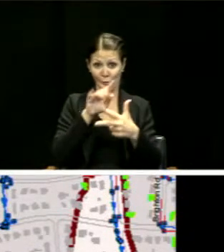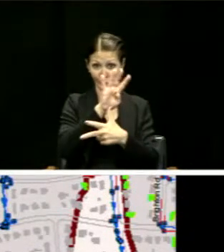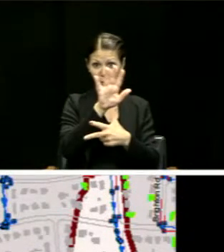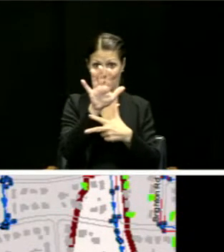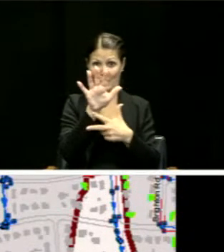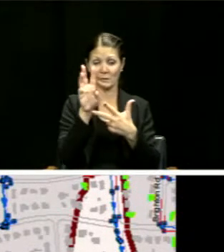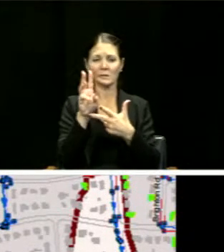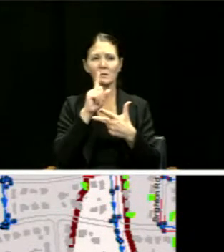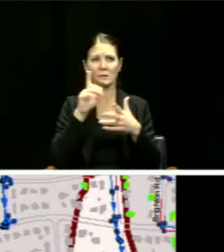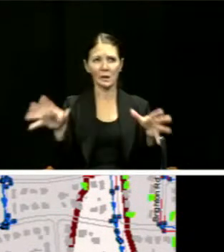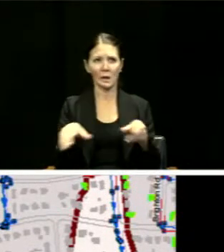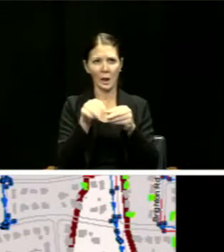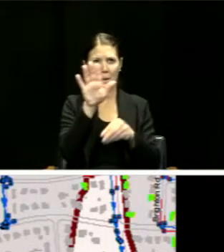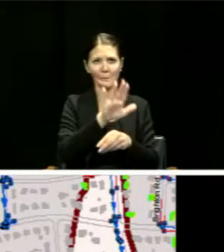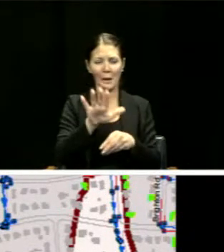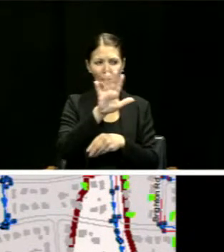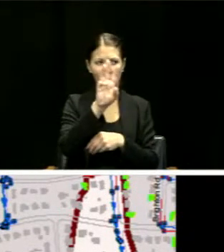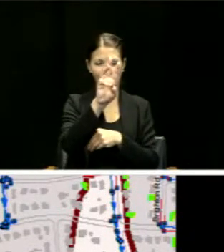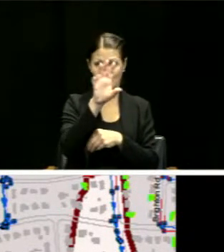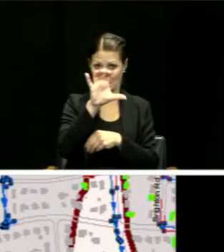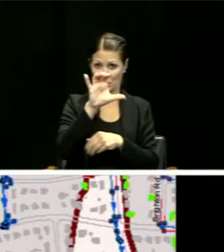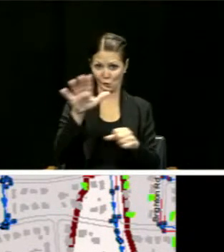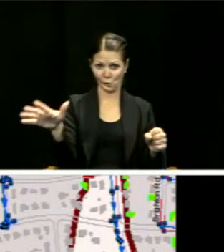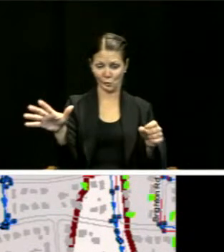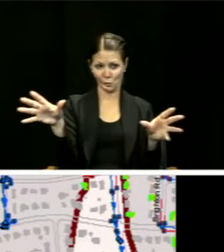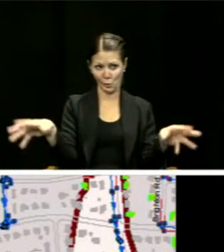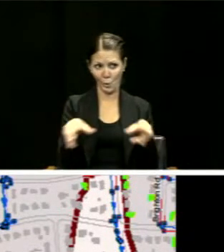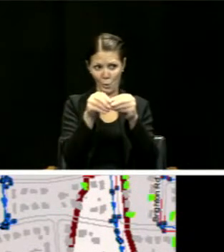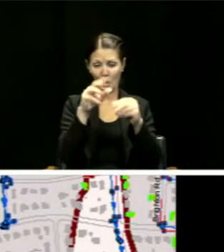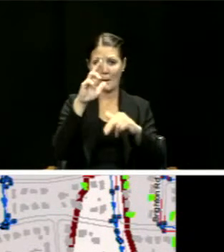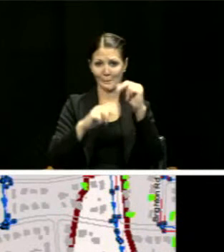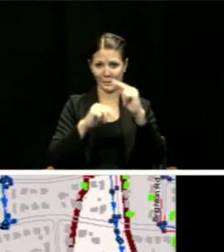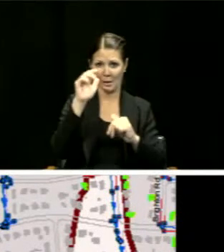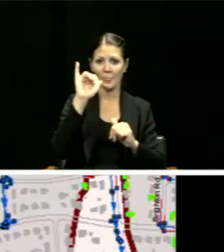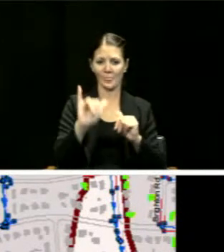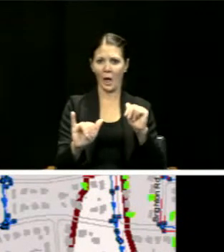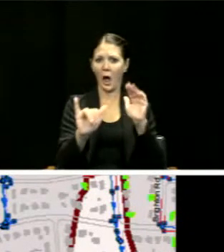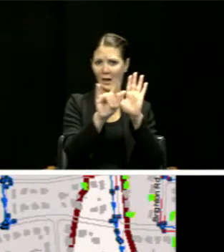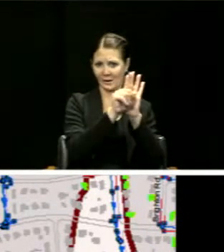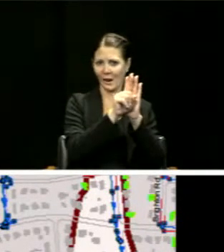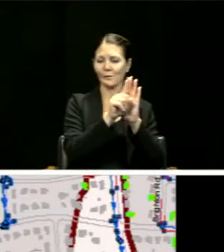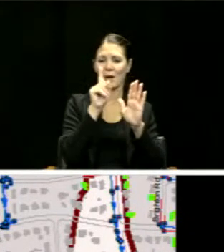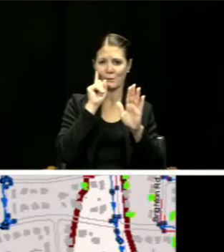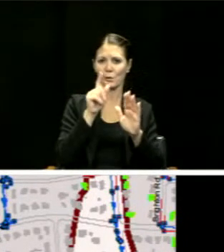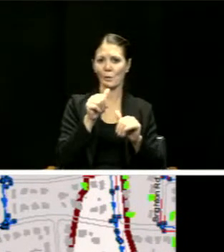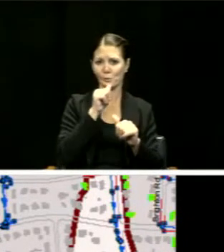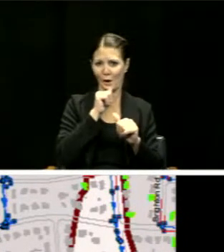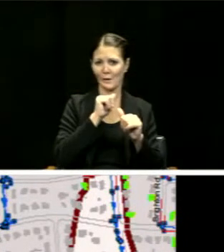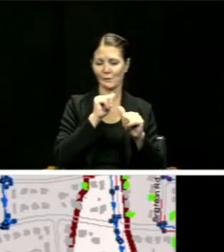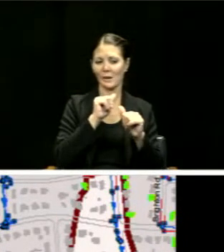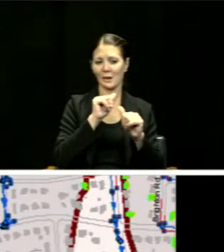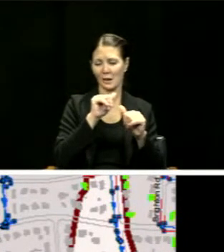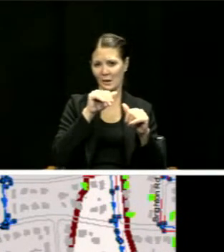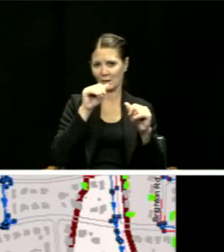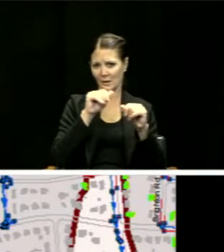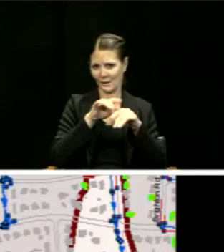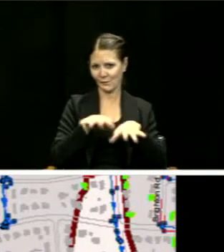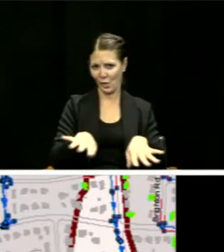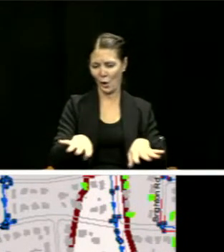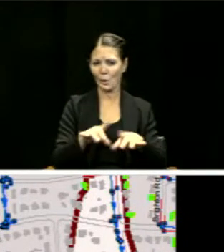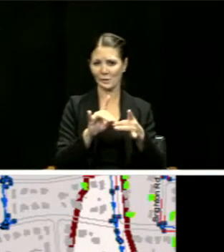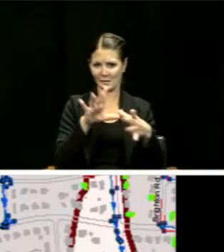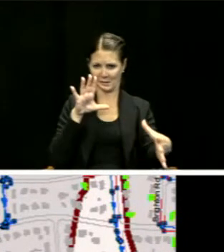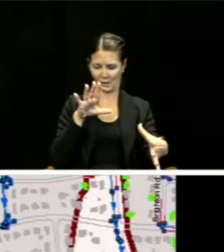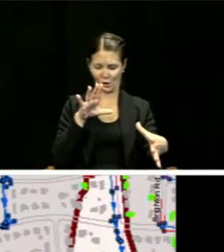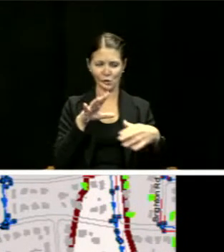approximately 600 total buildings that have been identified for private inflow disconnections. And they're